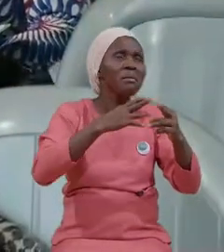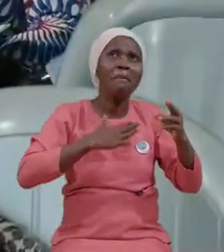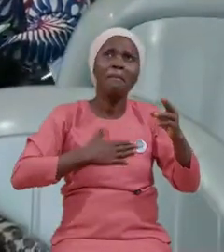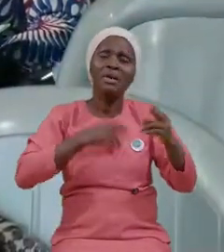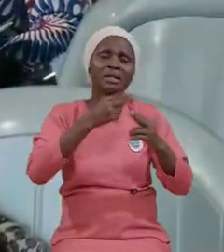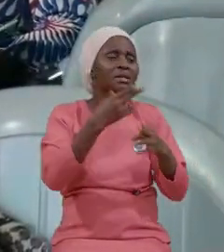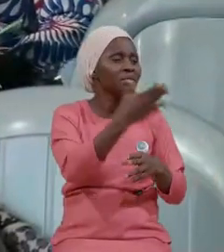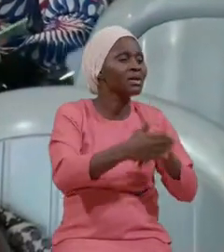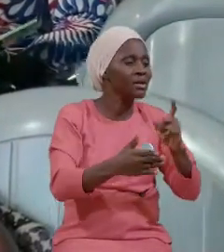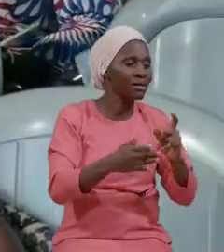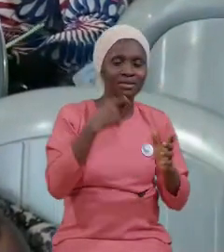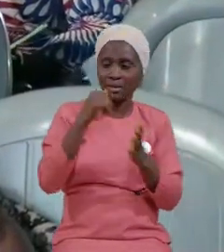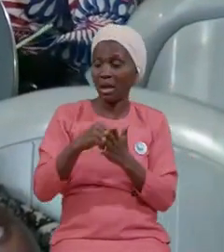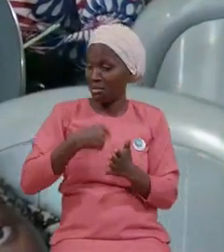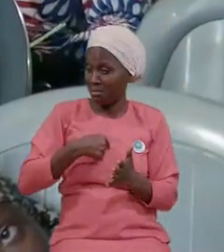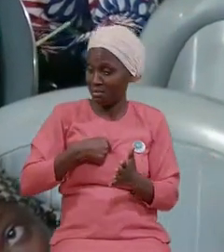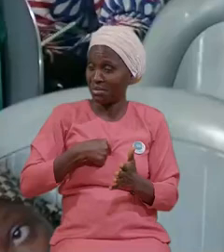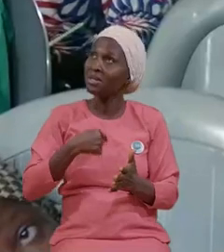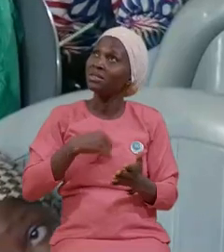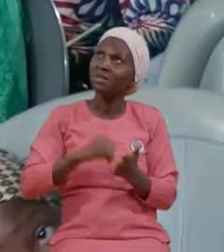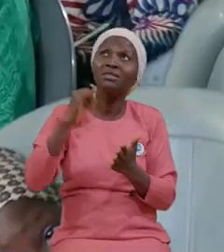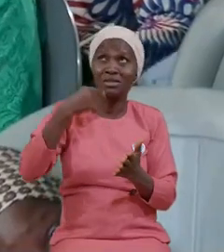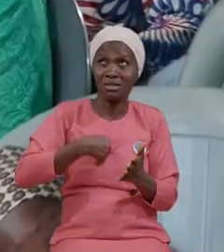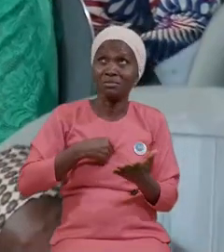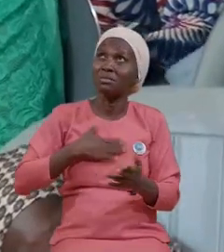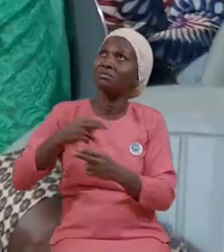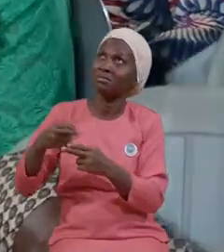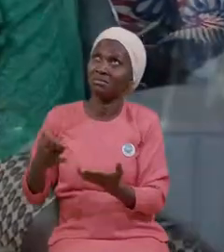there? I am so and so, I need your healing.